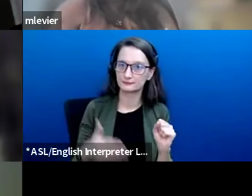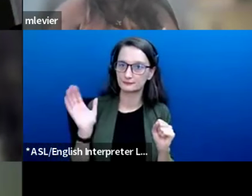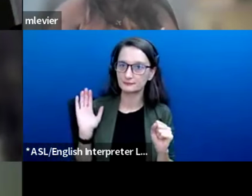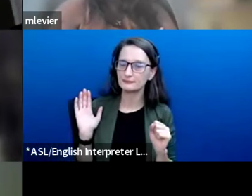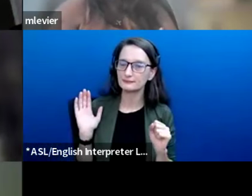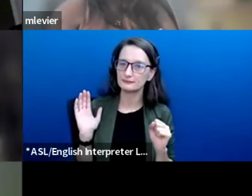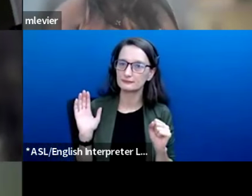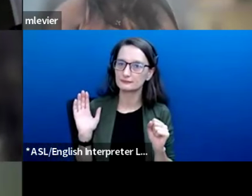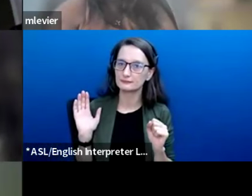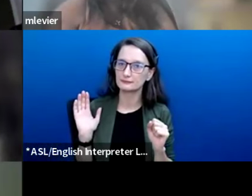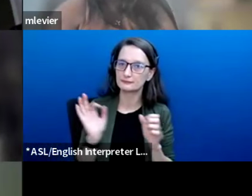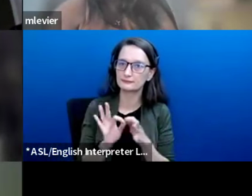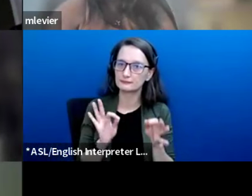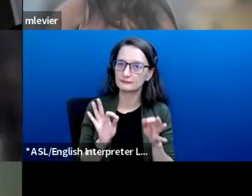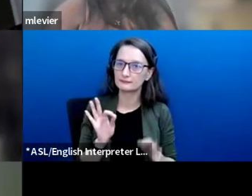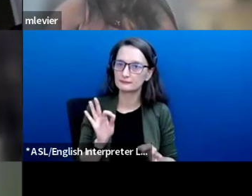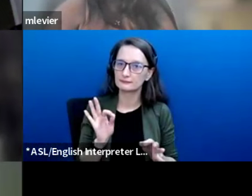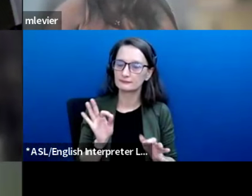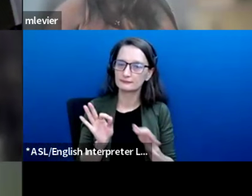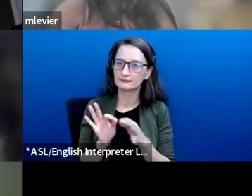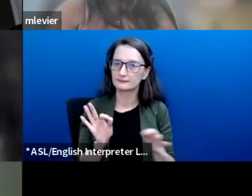I have like we've